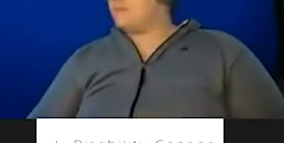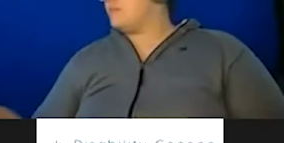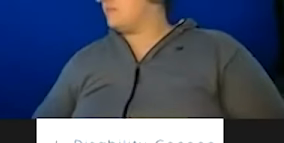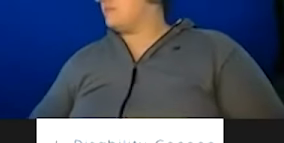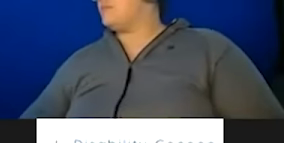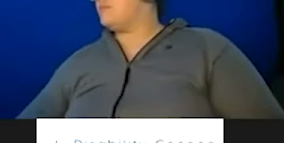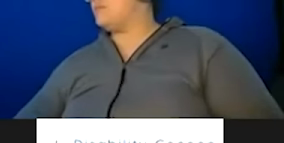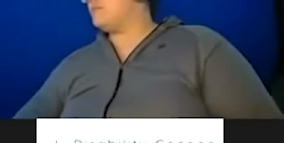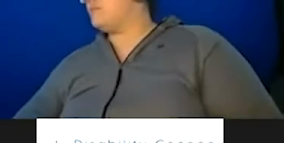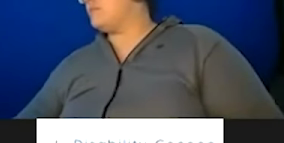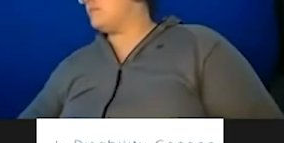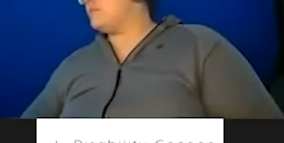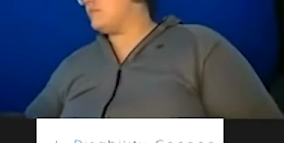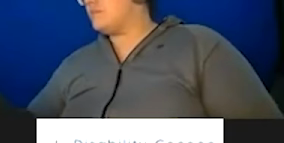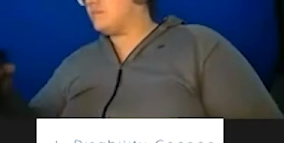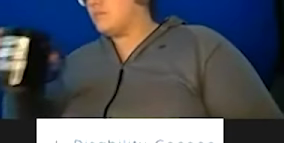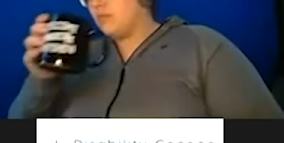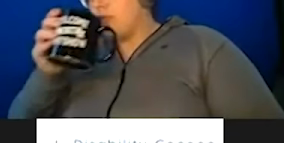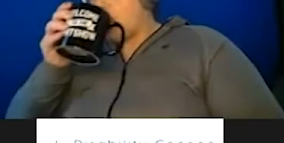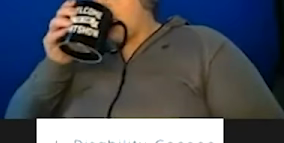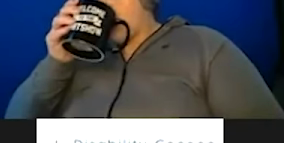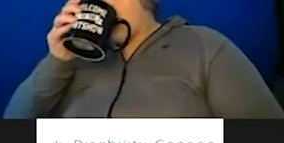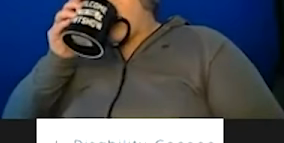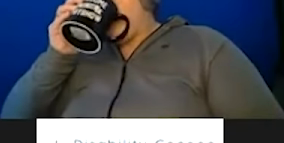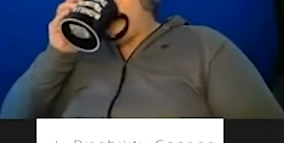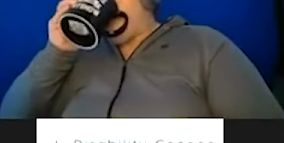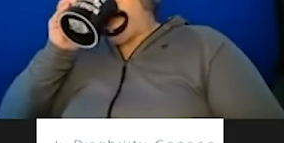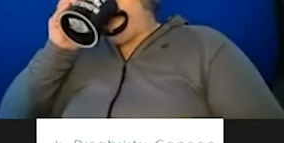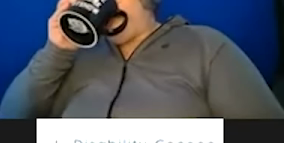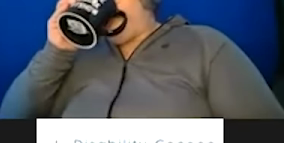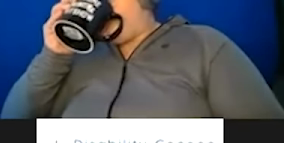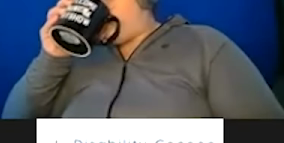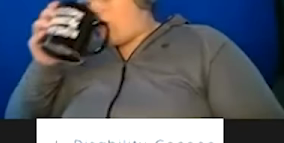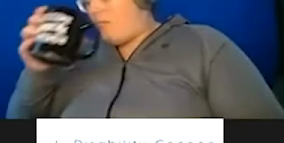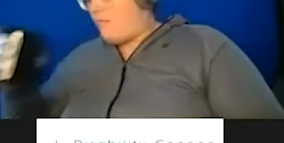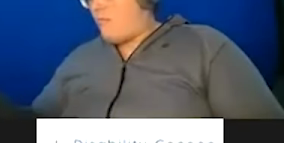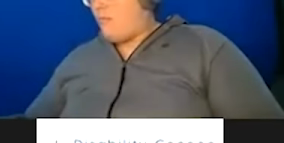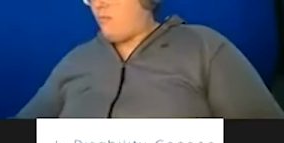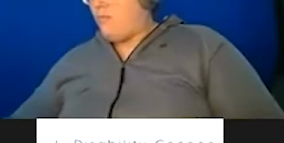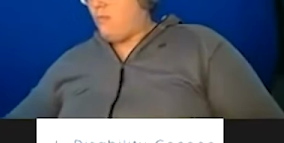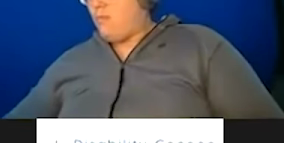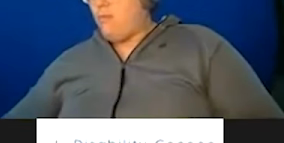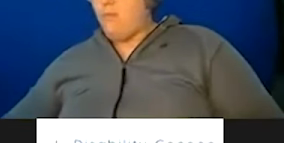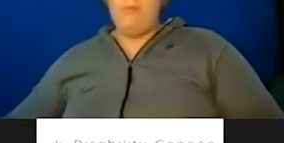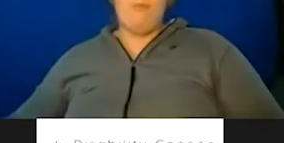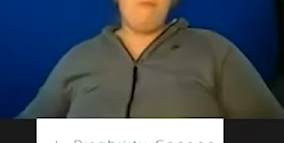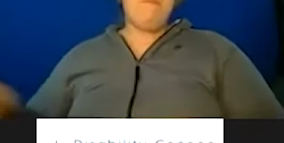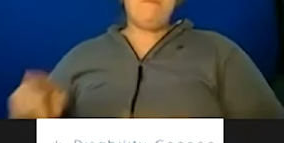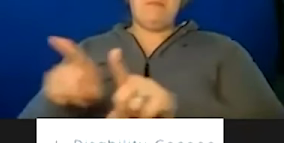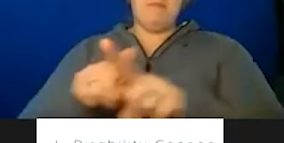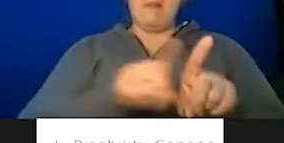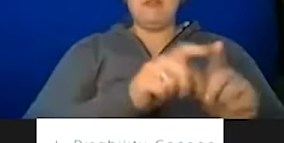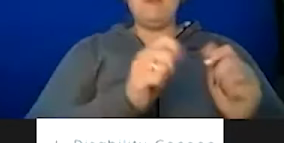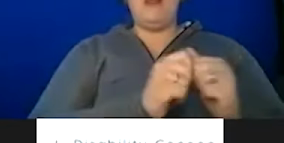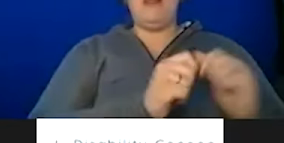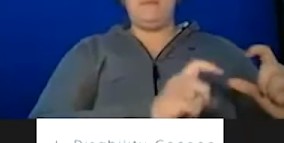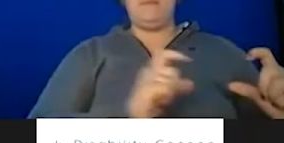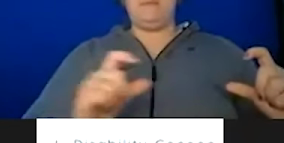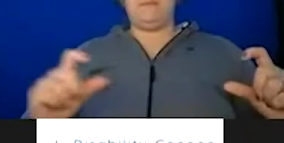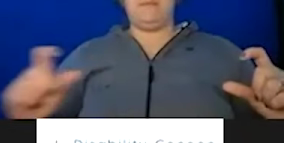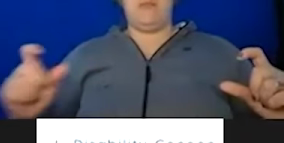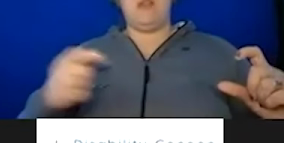So you'll see the same thing with the days at the bottom there again. So I'll want to actually remove Saturday and Sunday